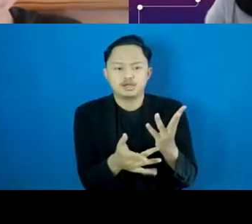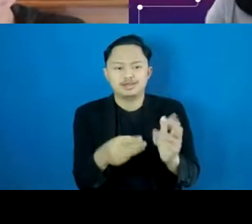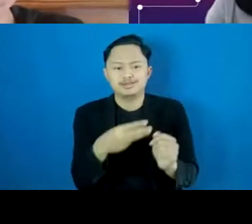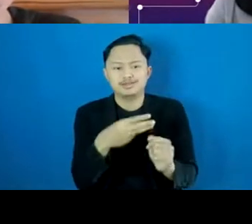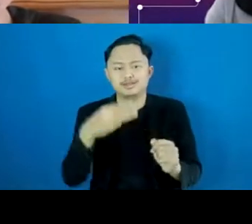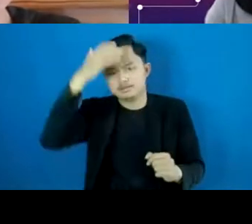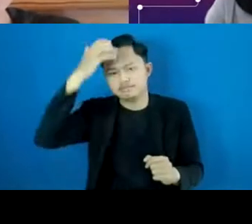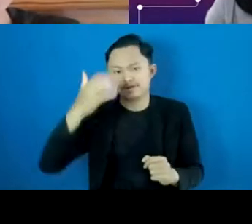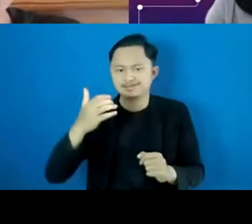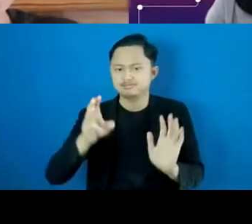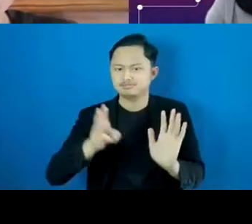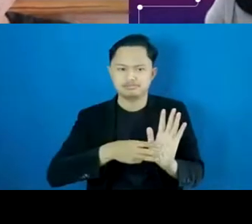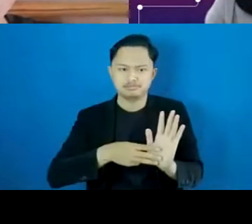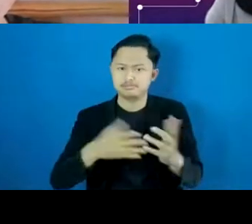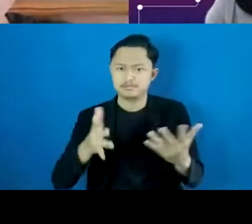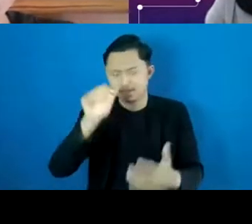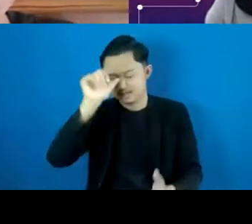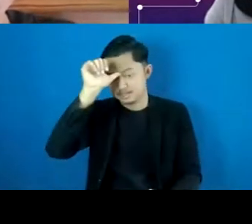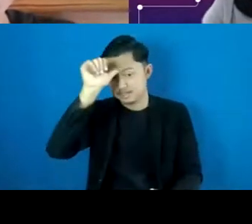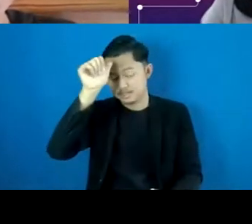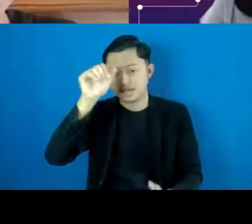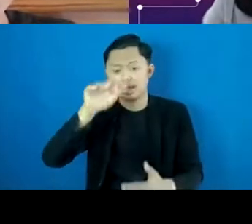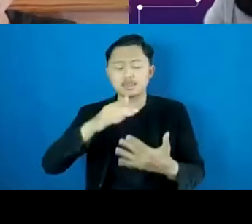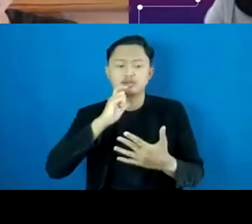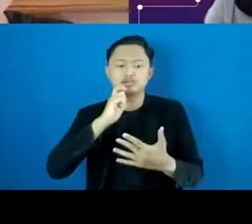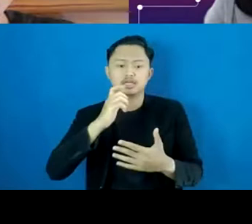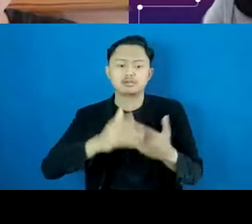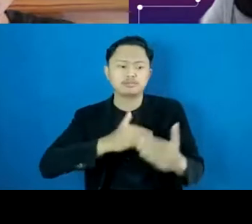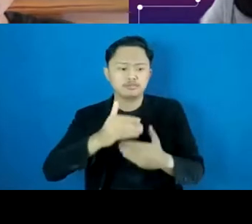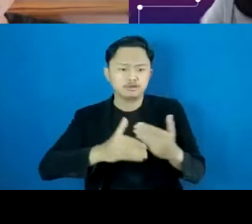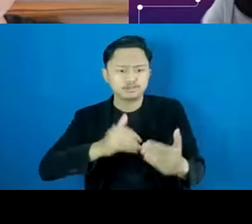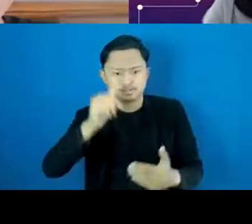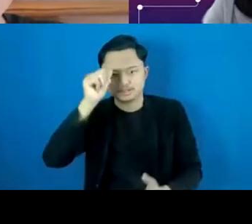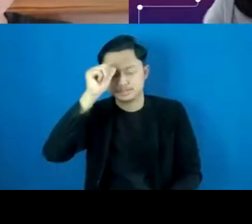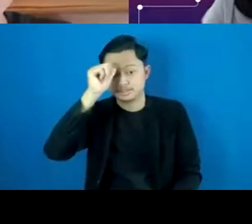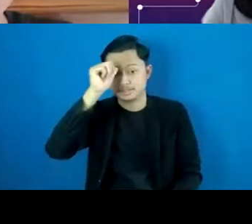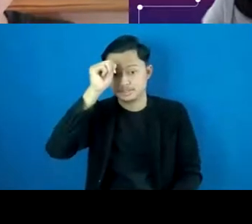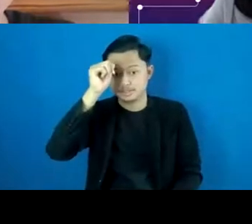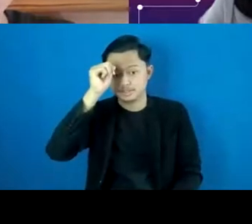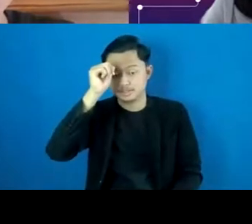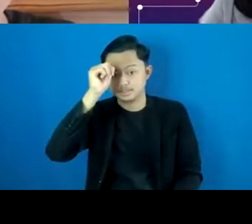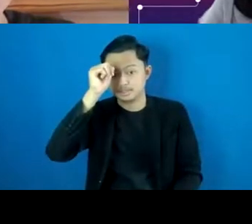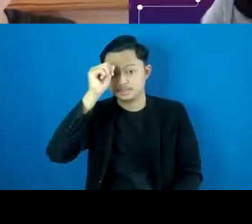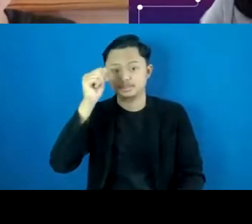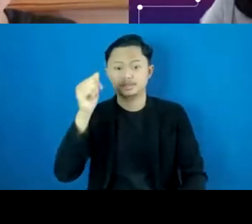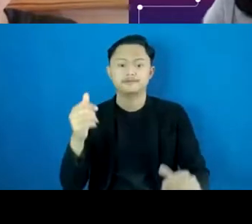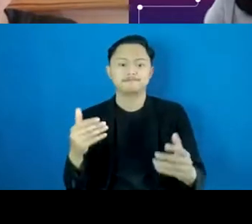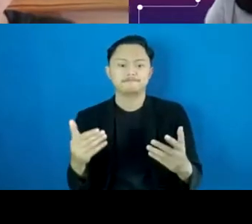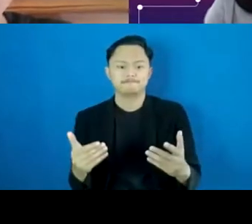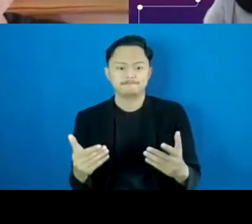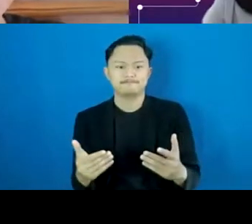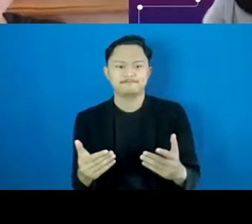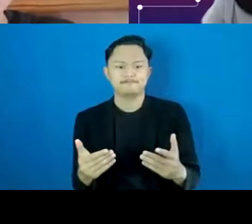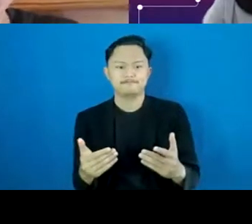India? And how long the battery cycle used in India, or when will it need to be